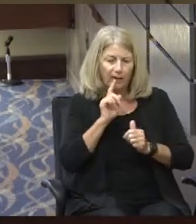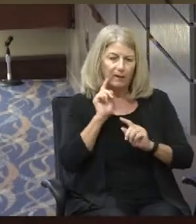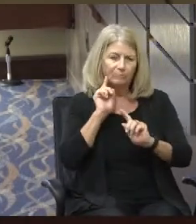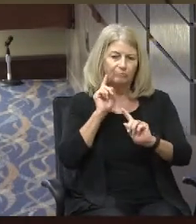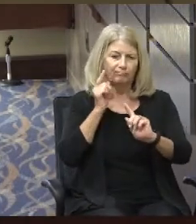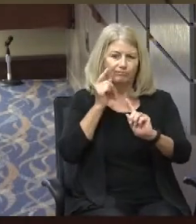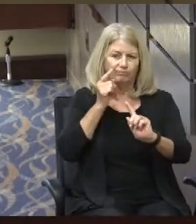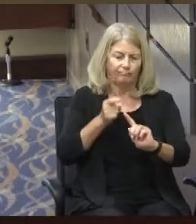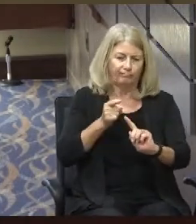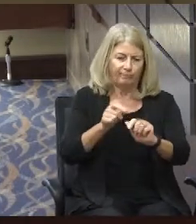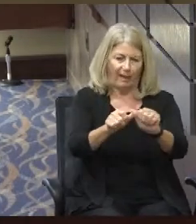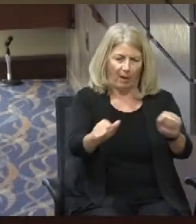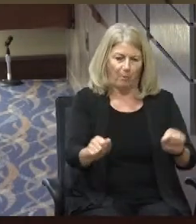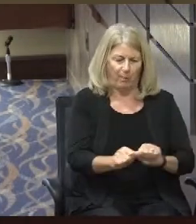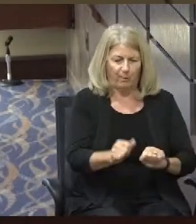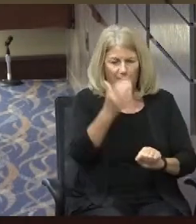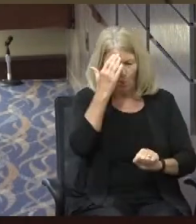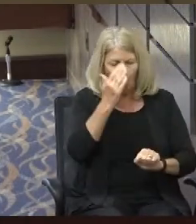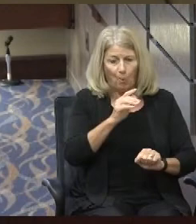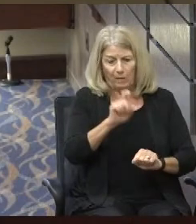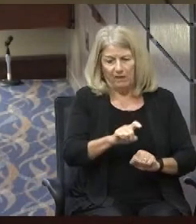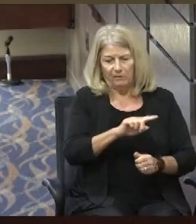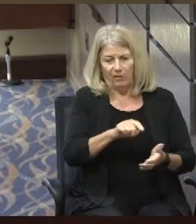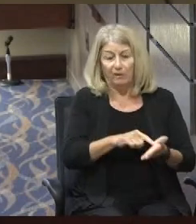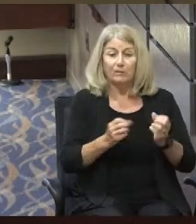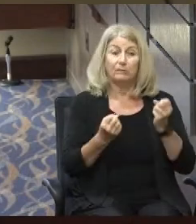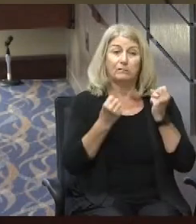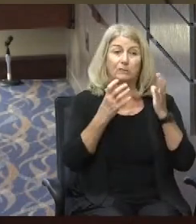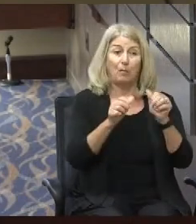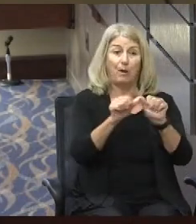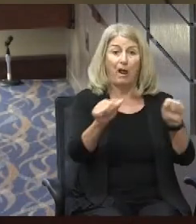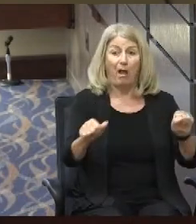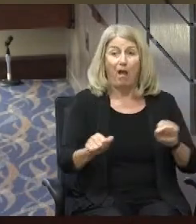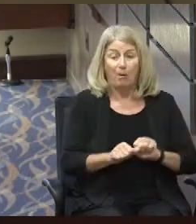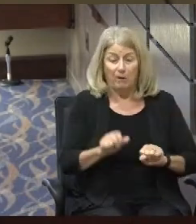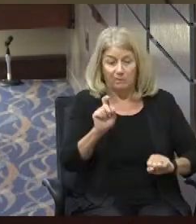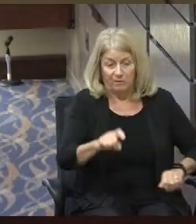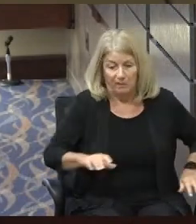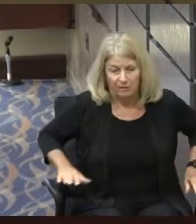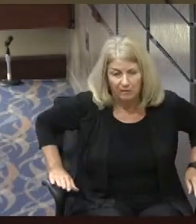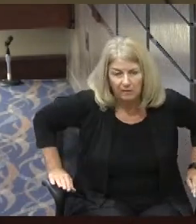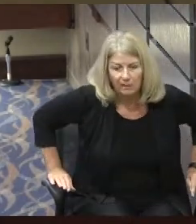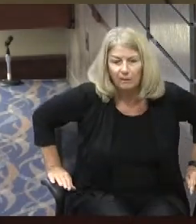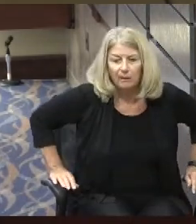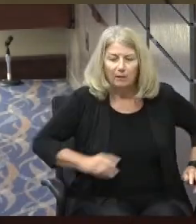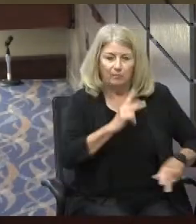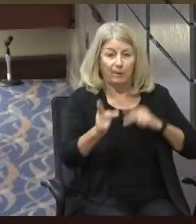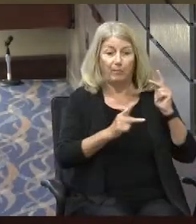know need this? Because there are so many areas in Waco where people are driving like wild banshees.